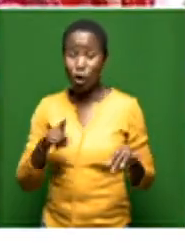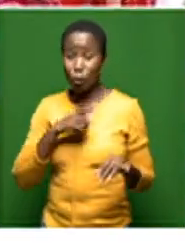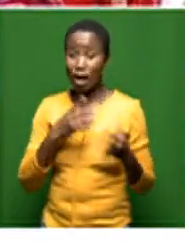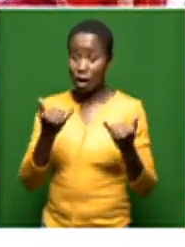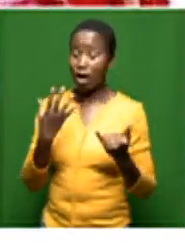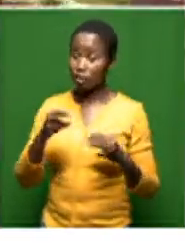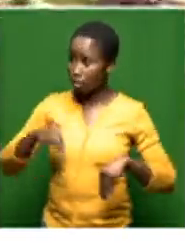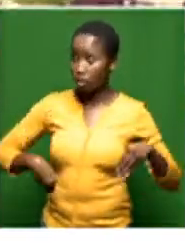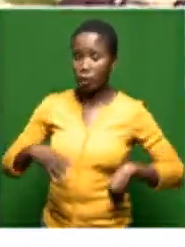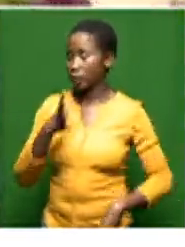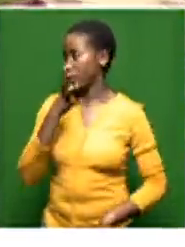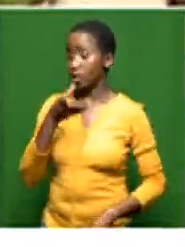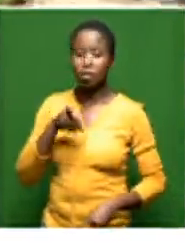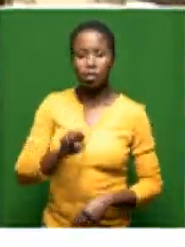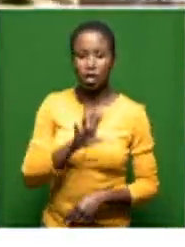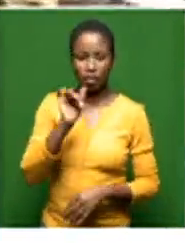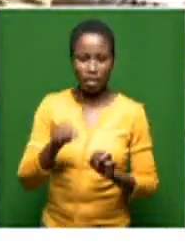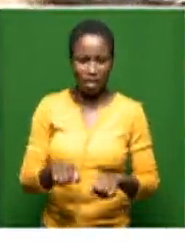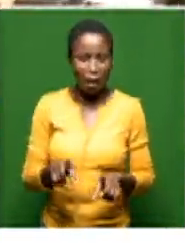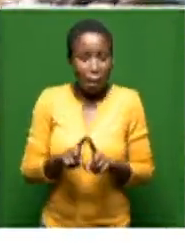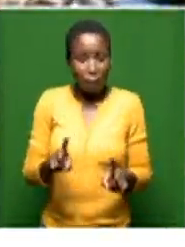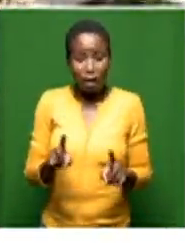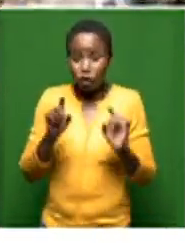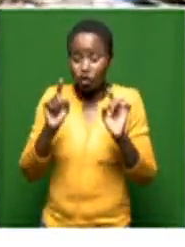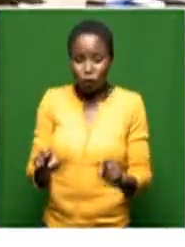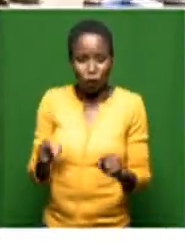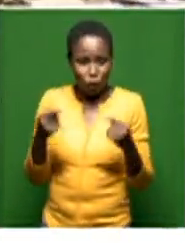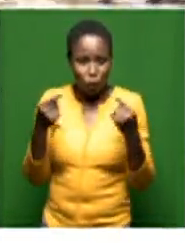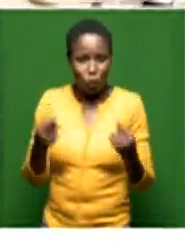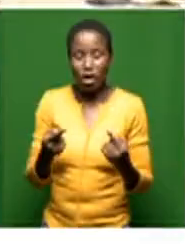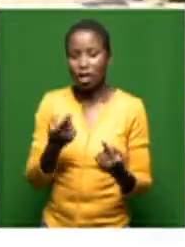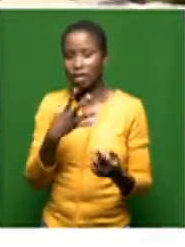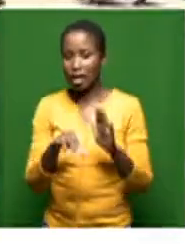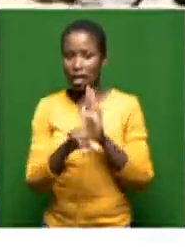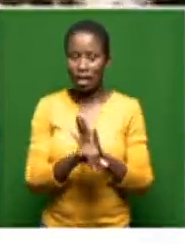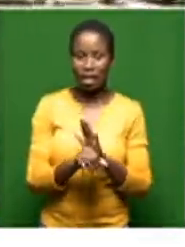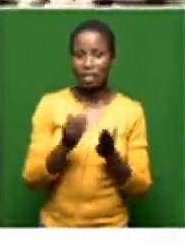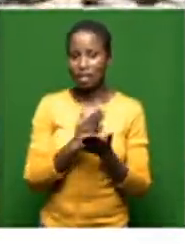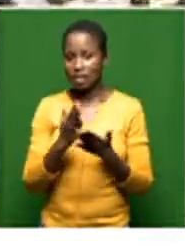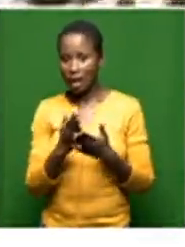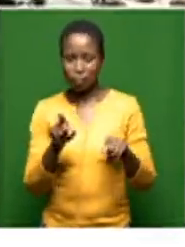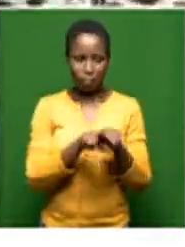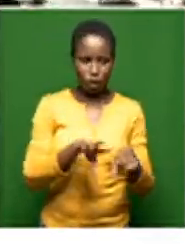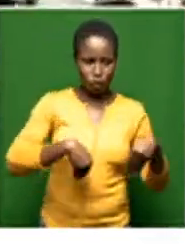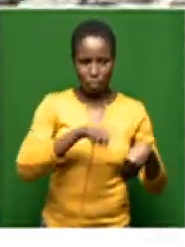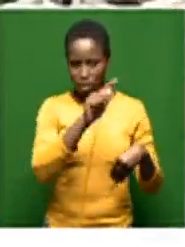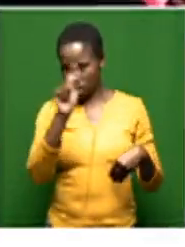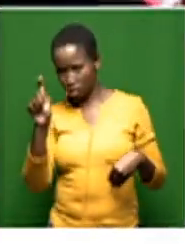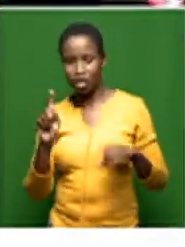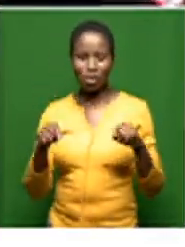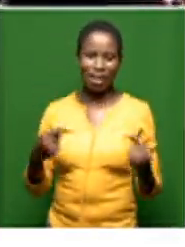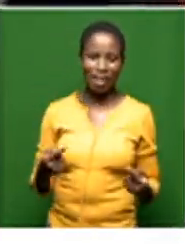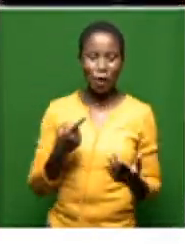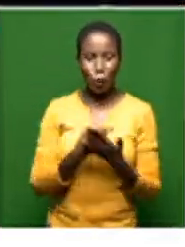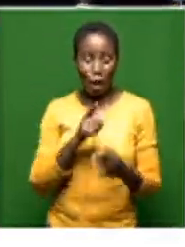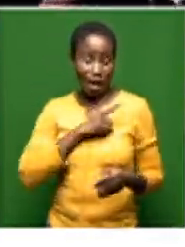of corruption in this country. And you can't rule out similar corruption in other countries. We know that what's happening. There are